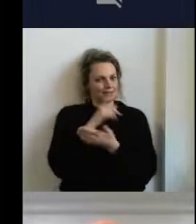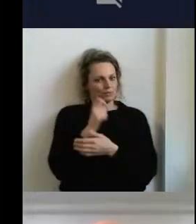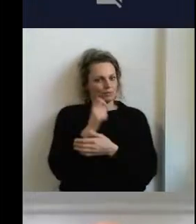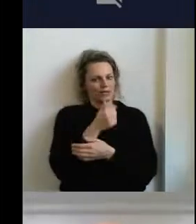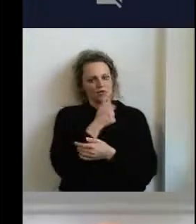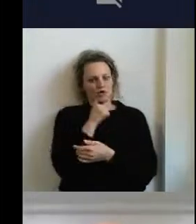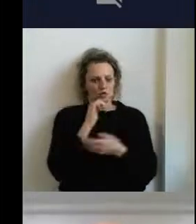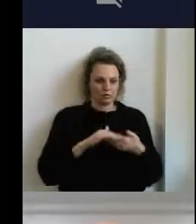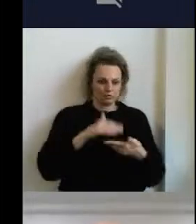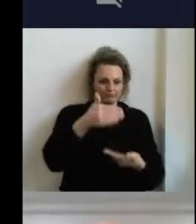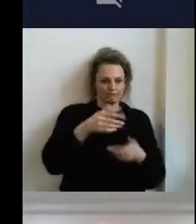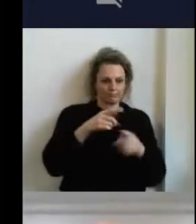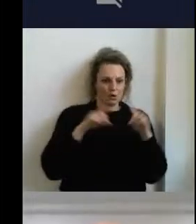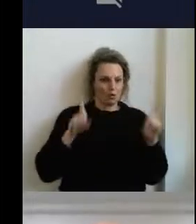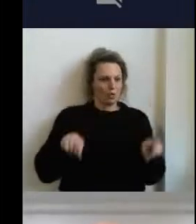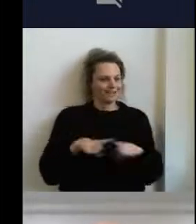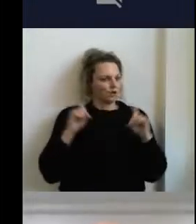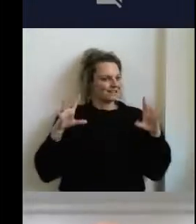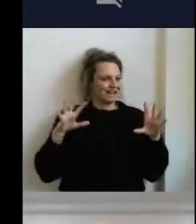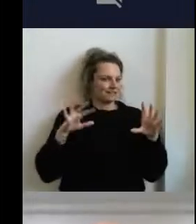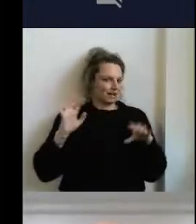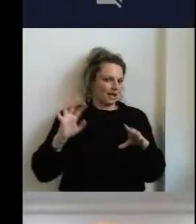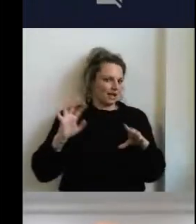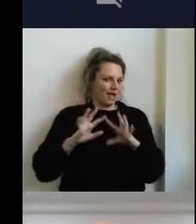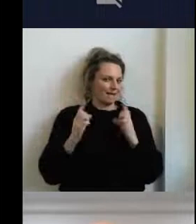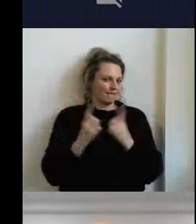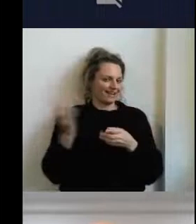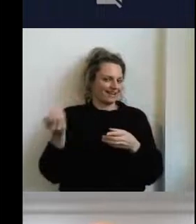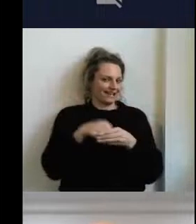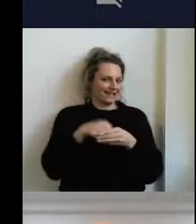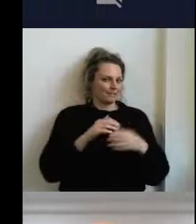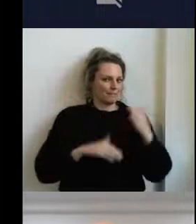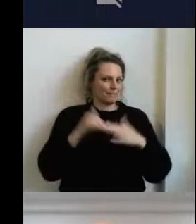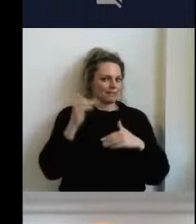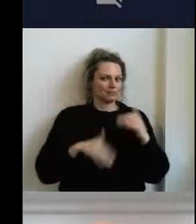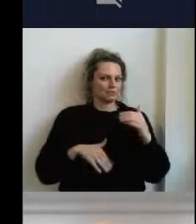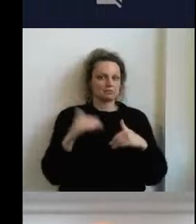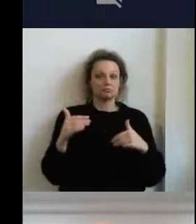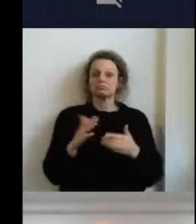without relying on a third-party software. So I don't know if Jeremy or